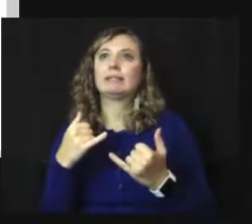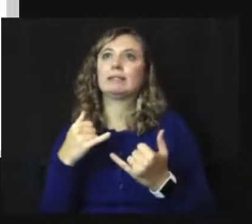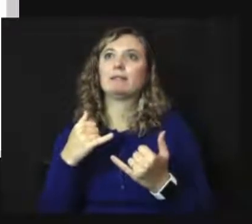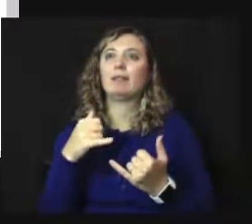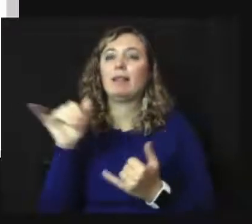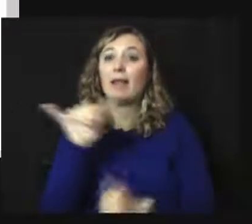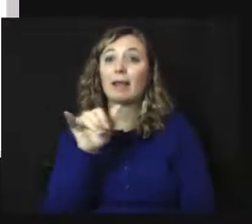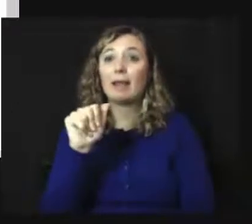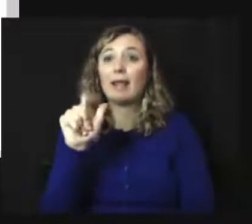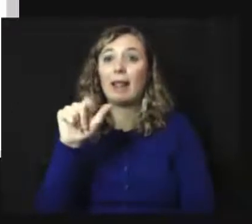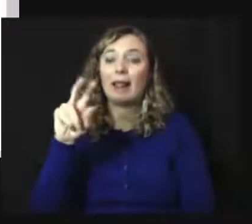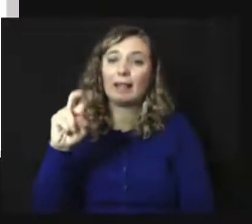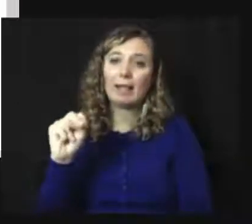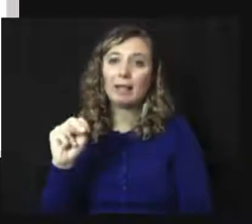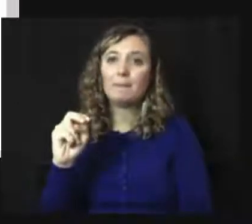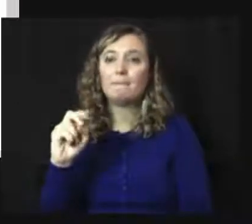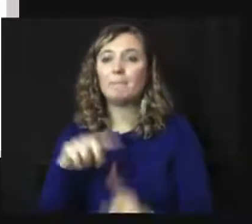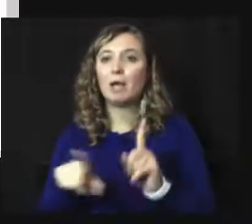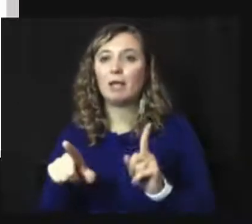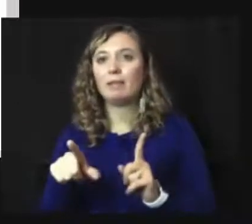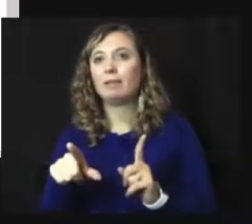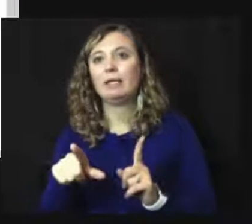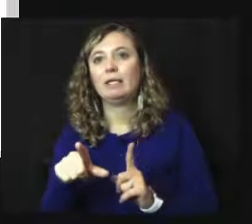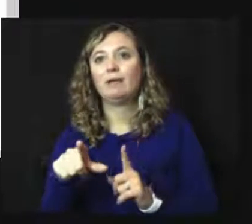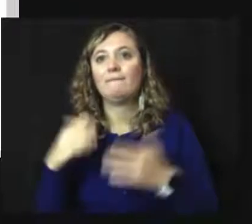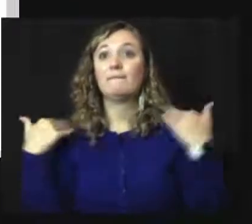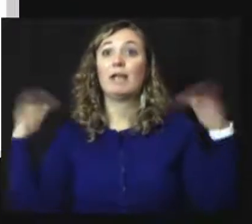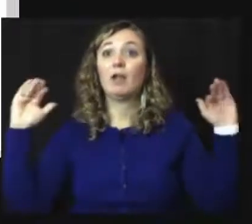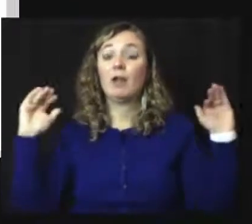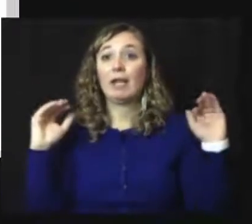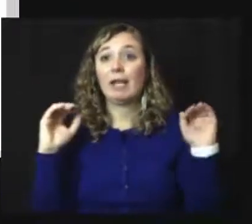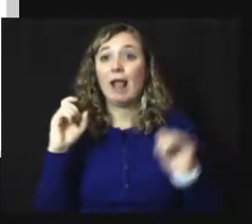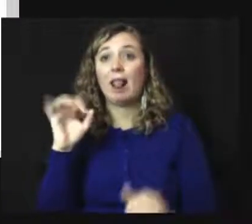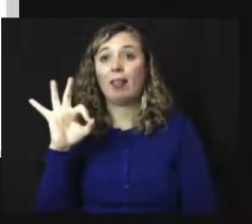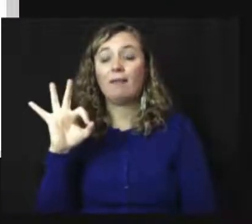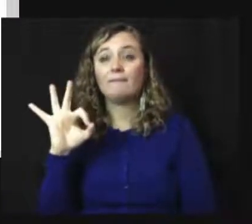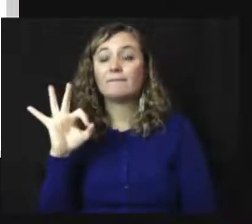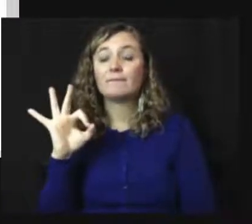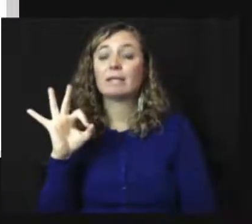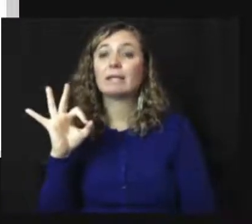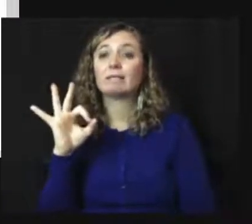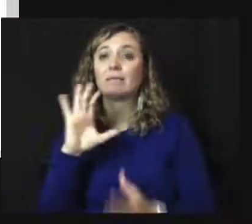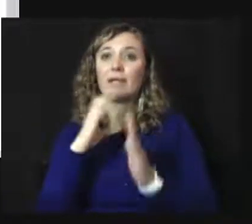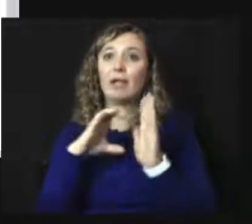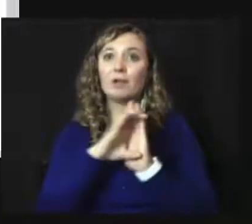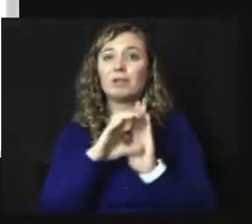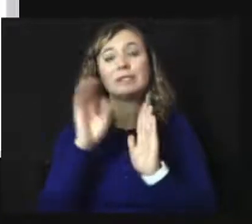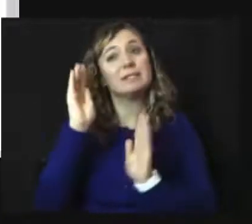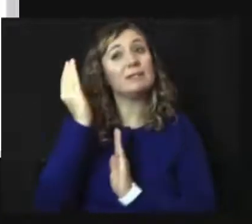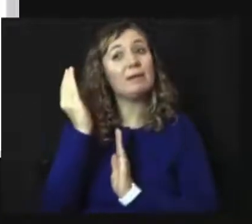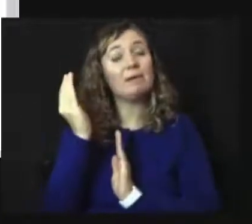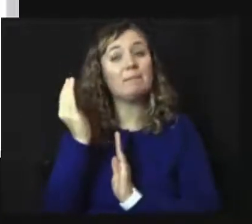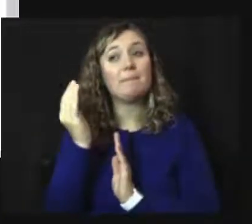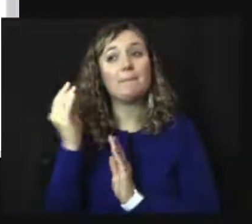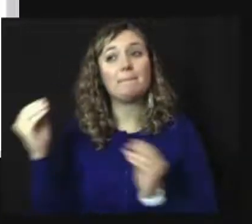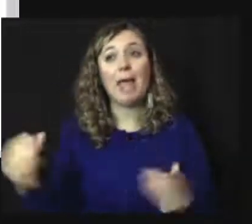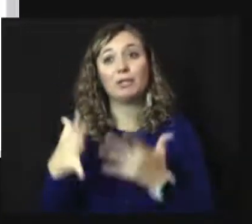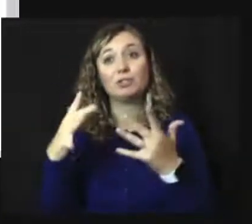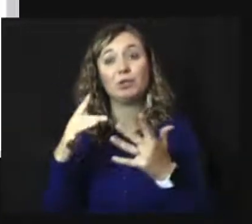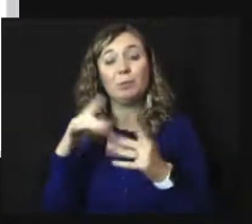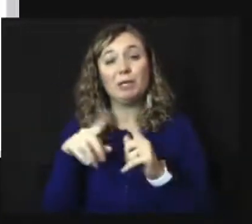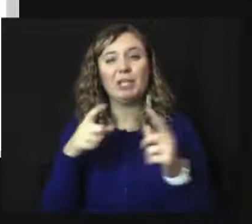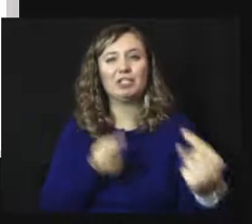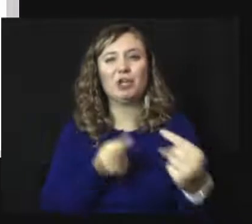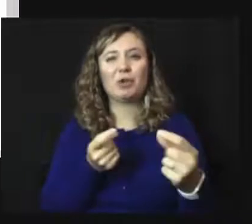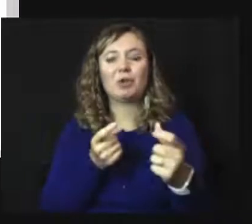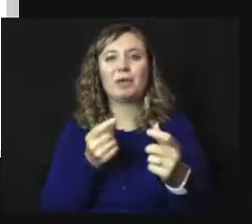otherworldly or fairy elf character who seems to be kind of magical for some reason, but sort of struggles in the world of